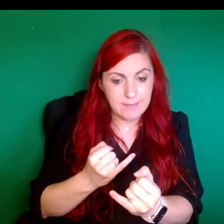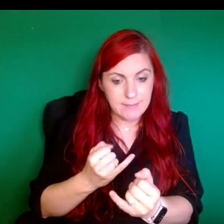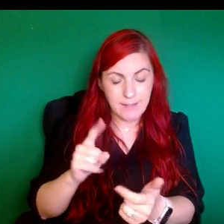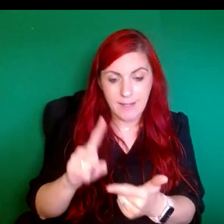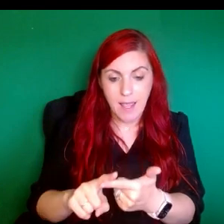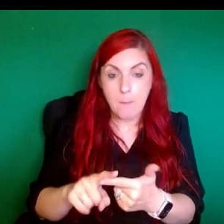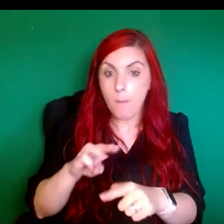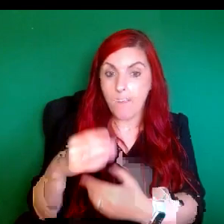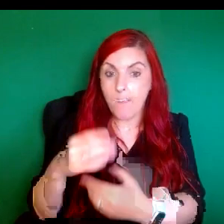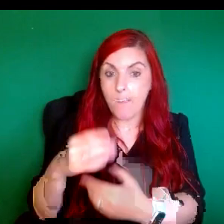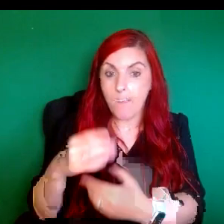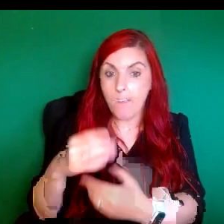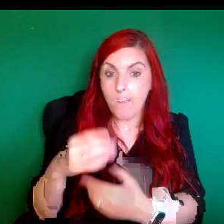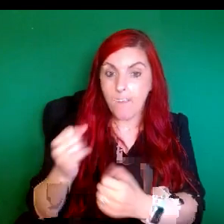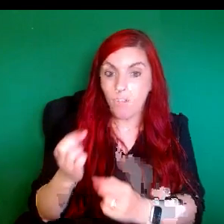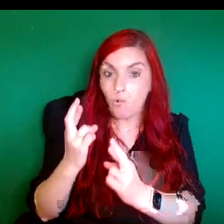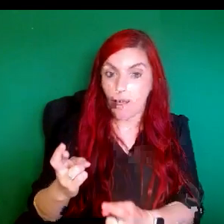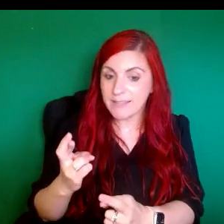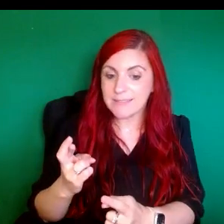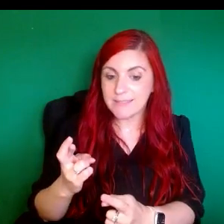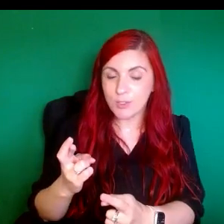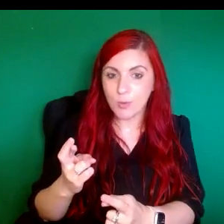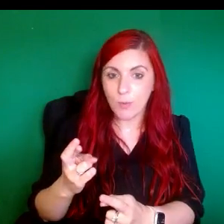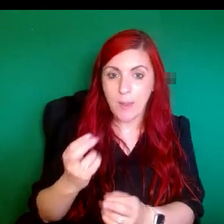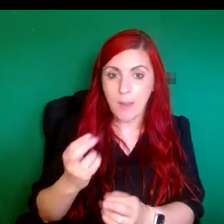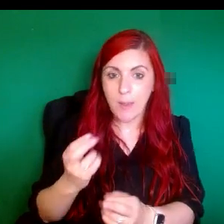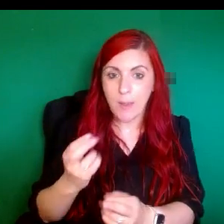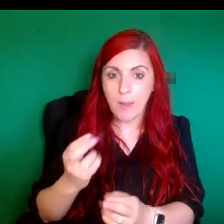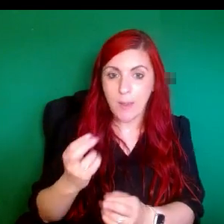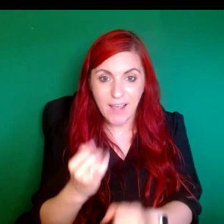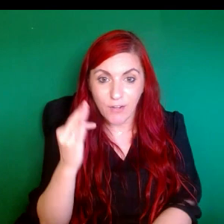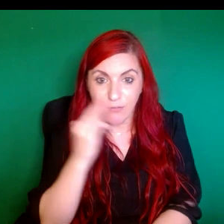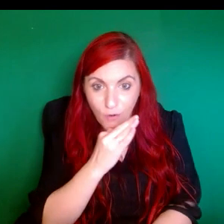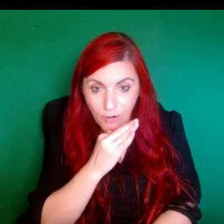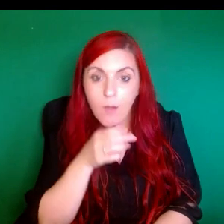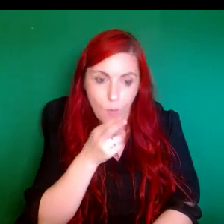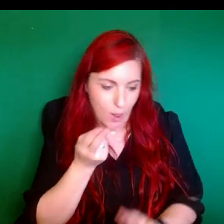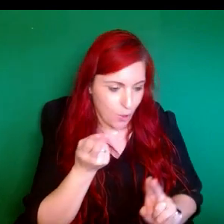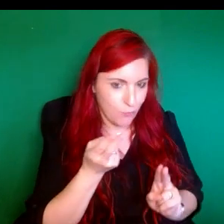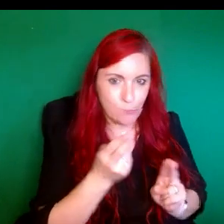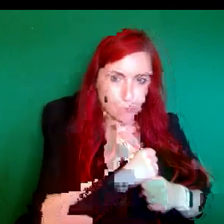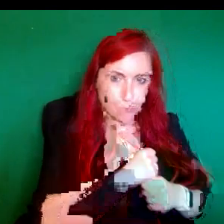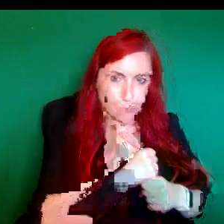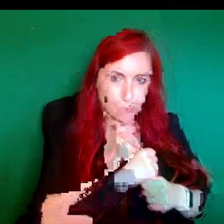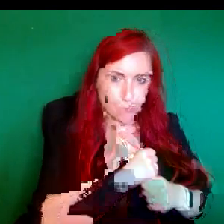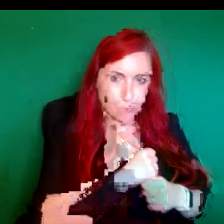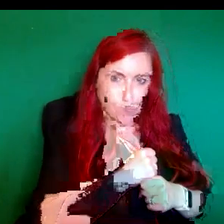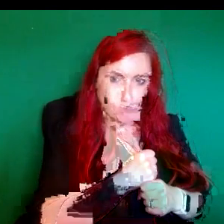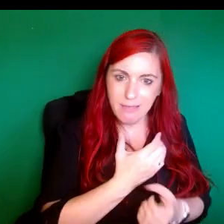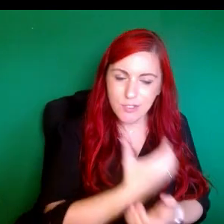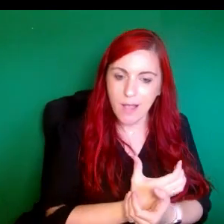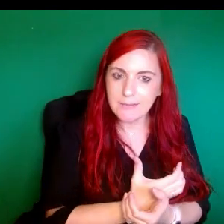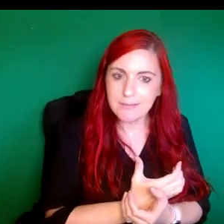play. And more importantly, actually, and having fun, the